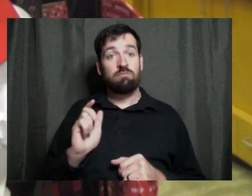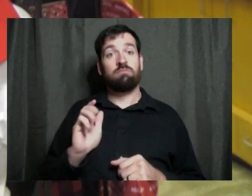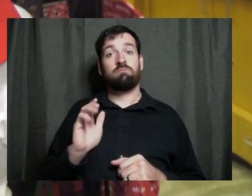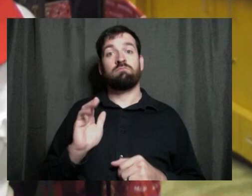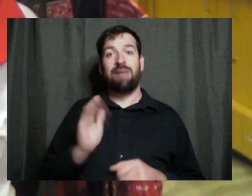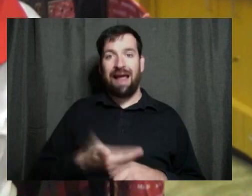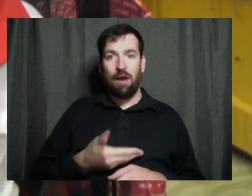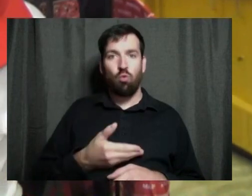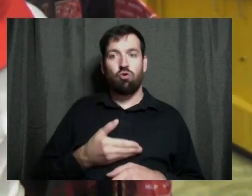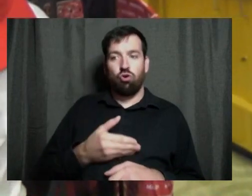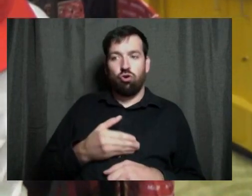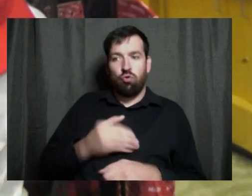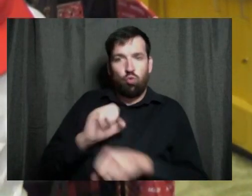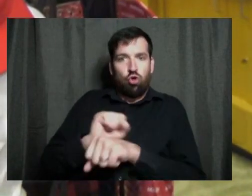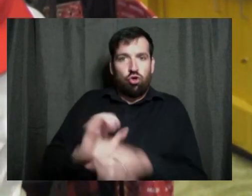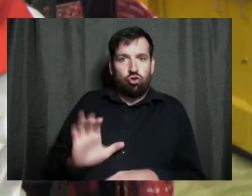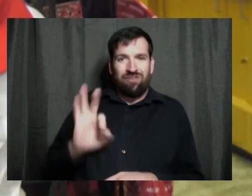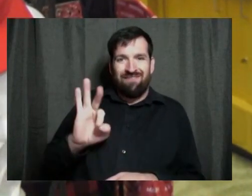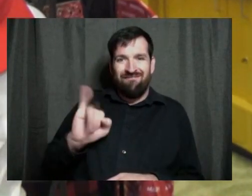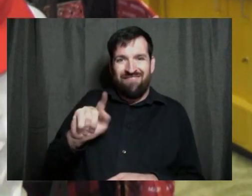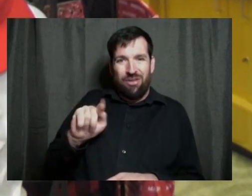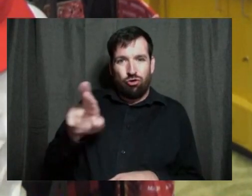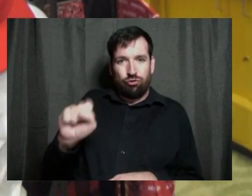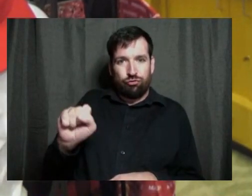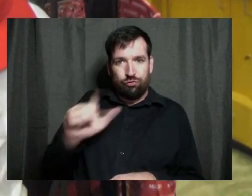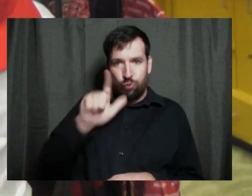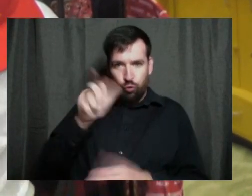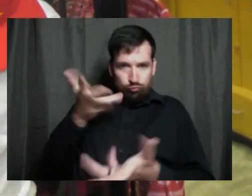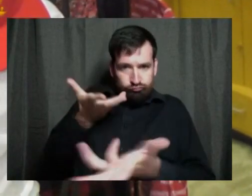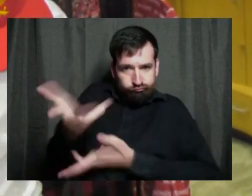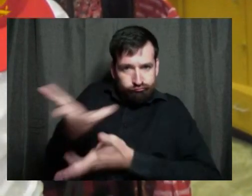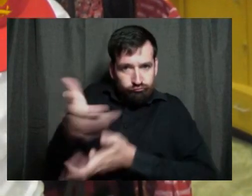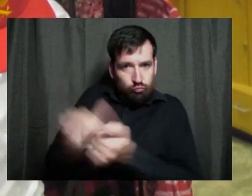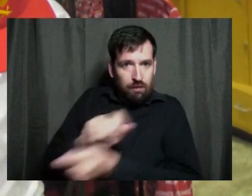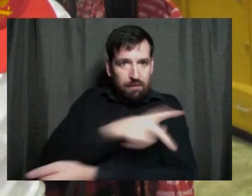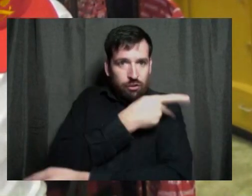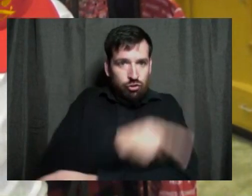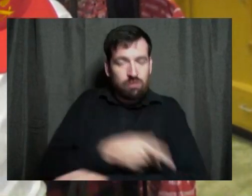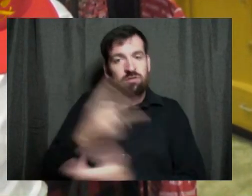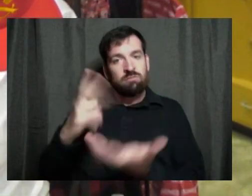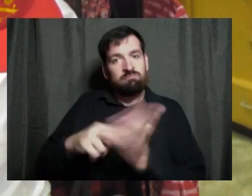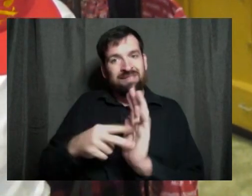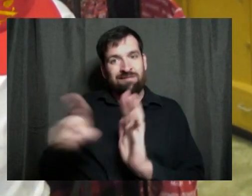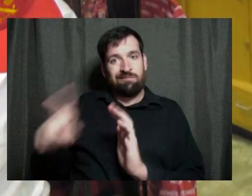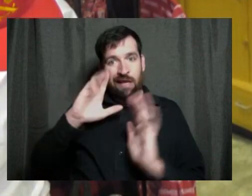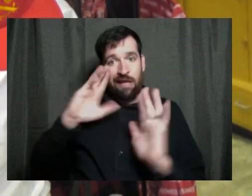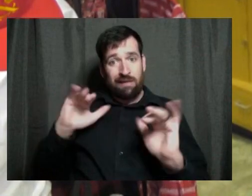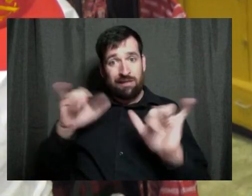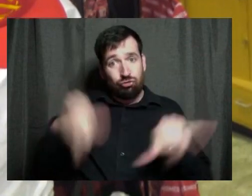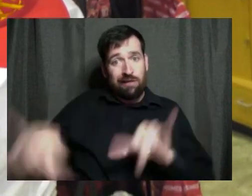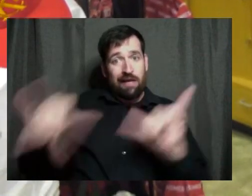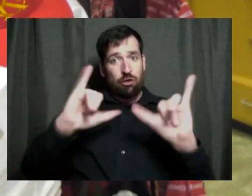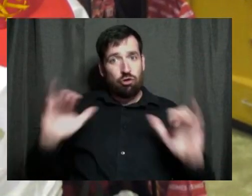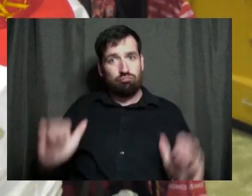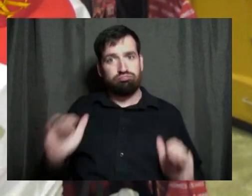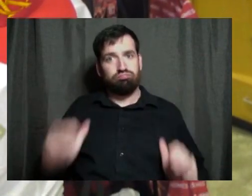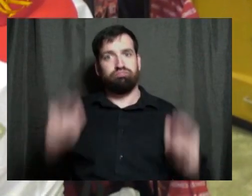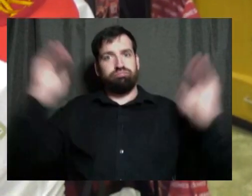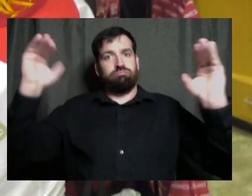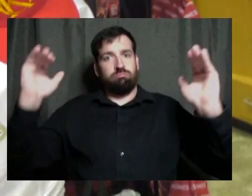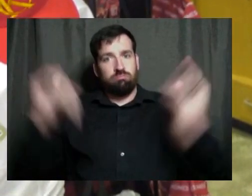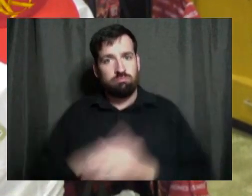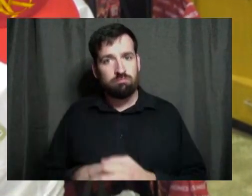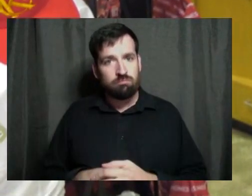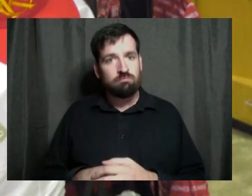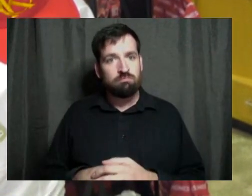here and the people that work with patients are held at a little higher standard. And so they come in